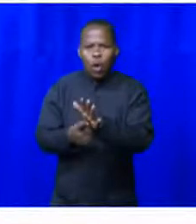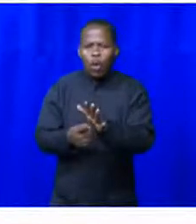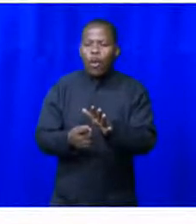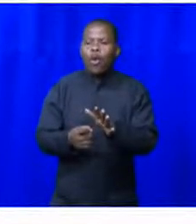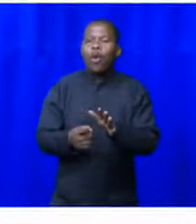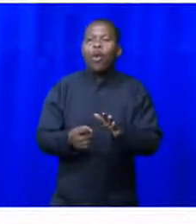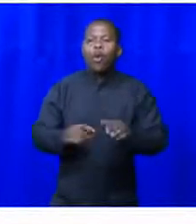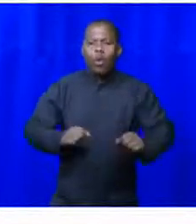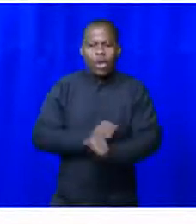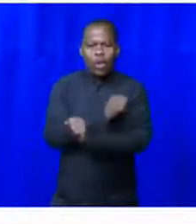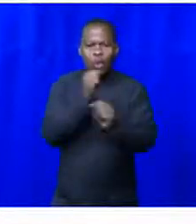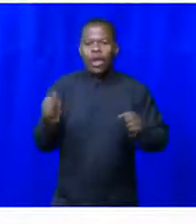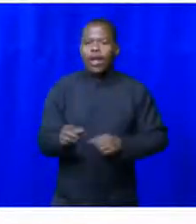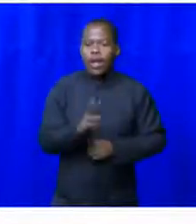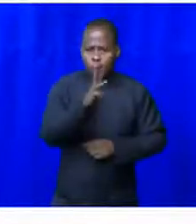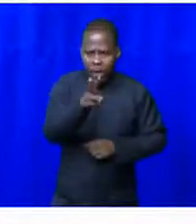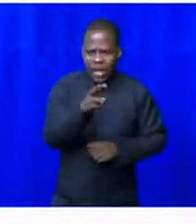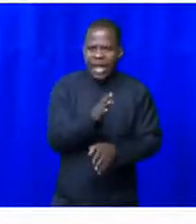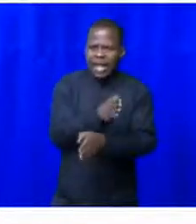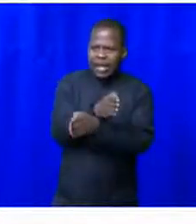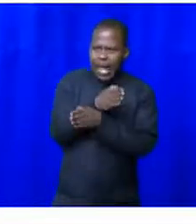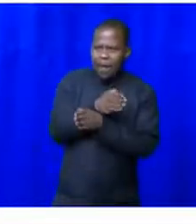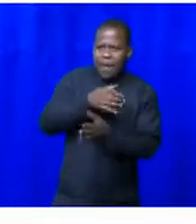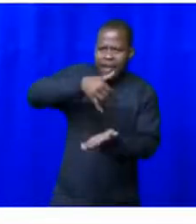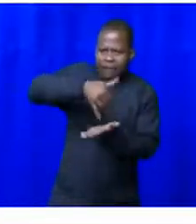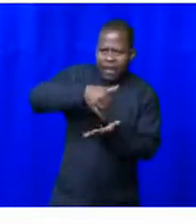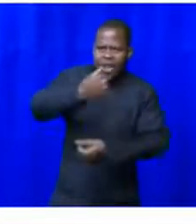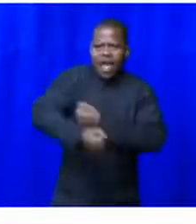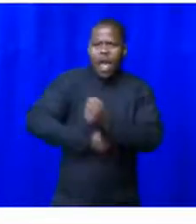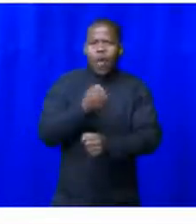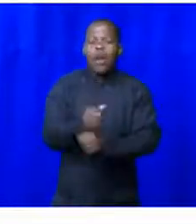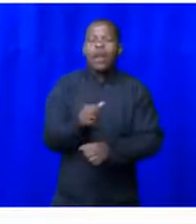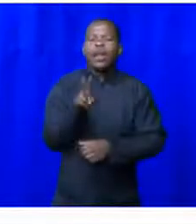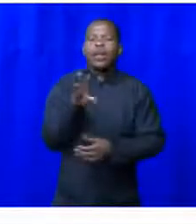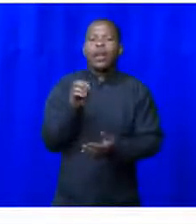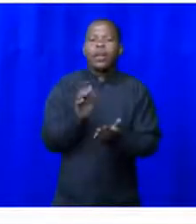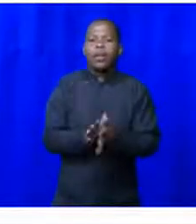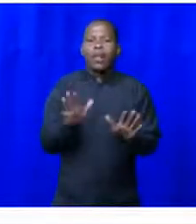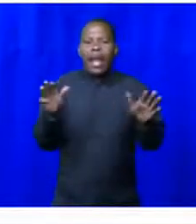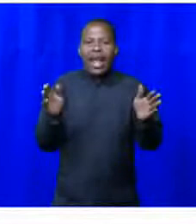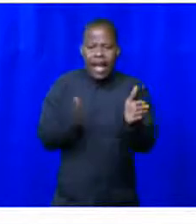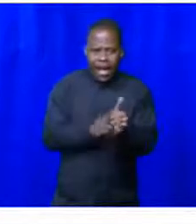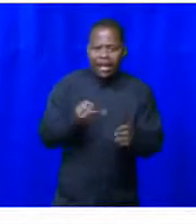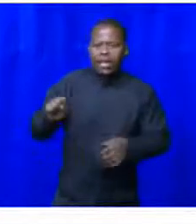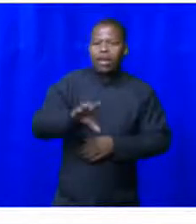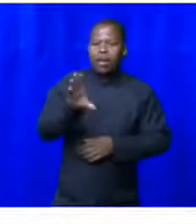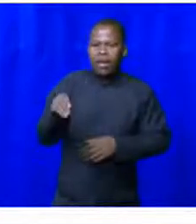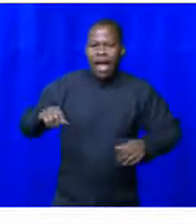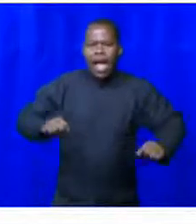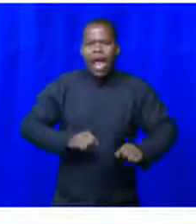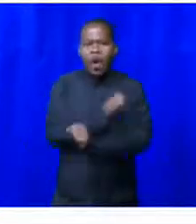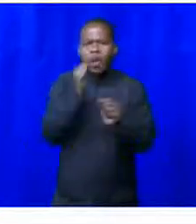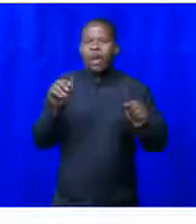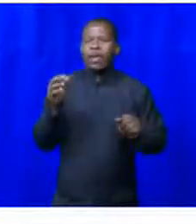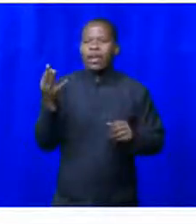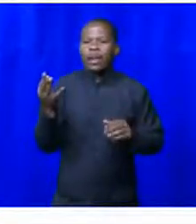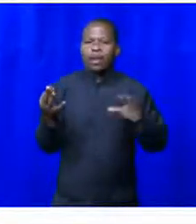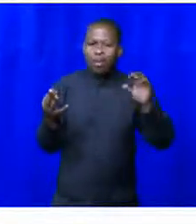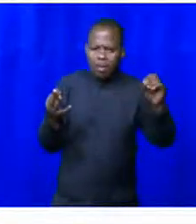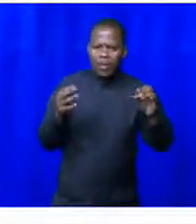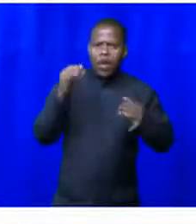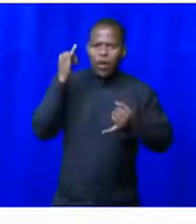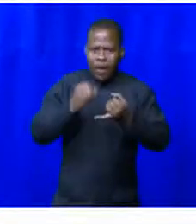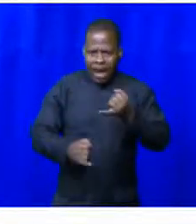into training. IZambia yagcina kuphakamisa lendzebe ngeminyaka 2019 nabashaya iNingizimu Afrika ngamagoli amathafu ecanzeni